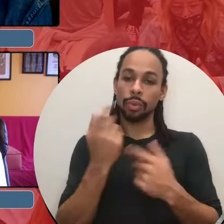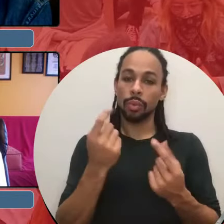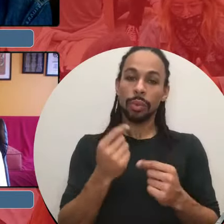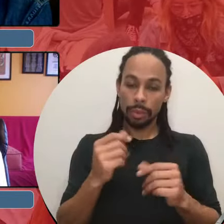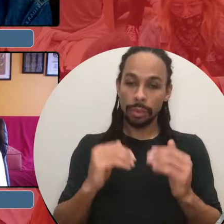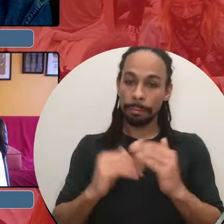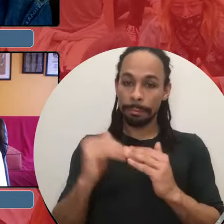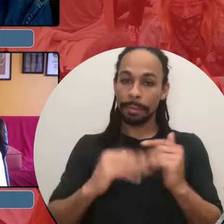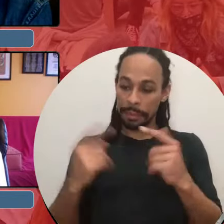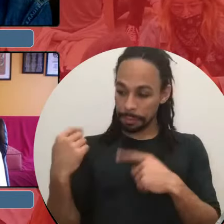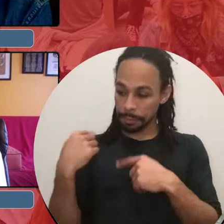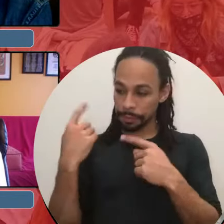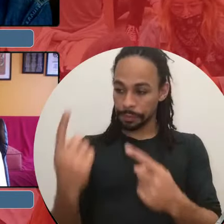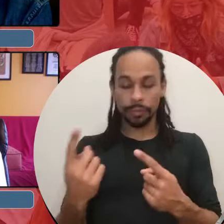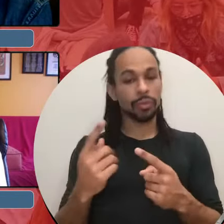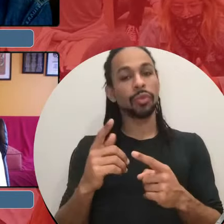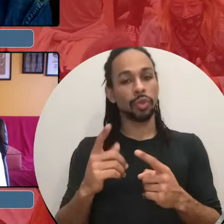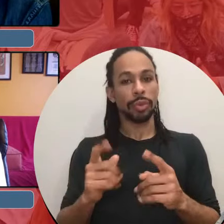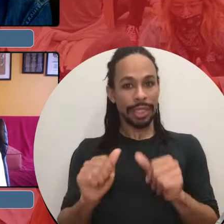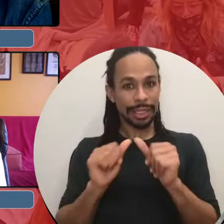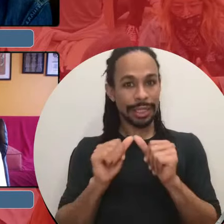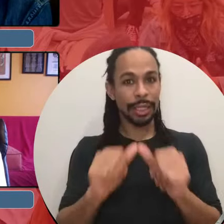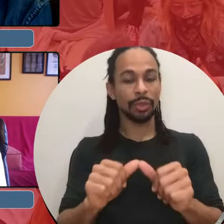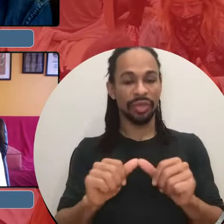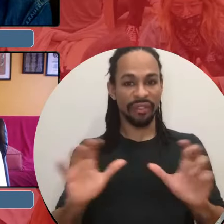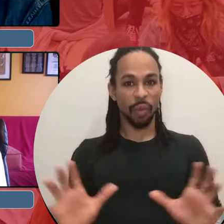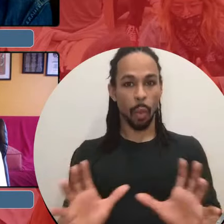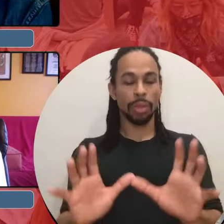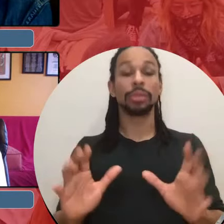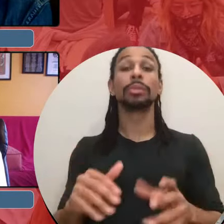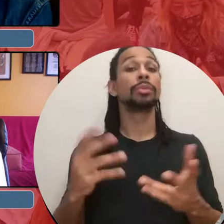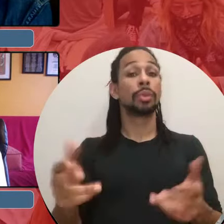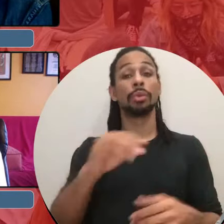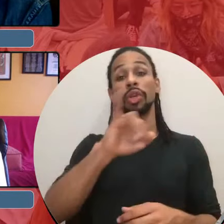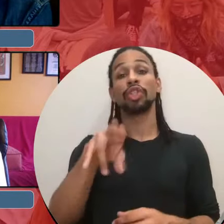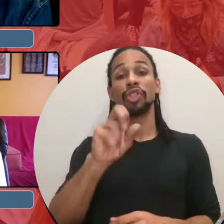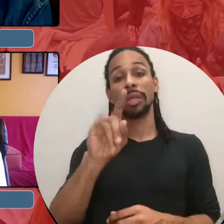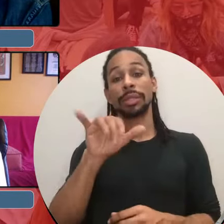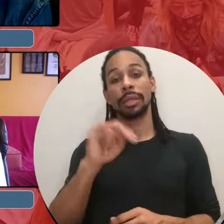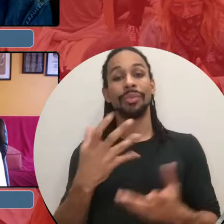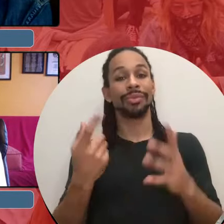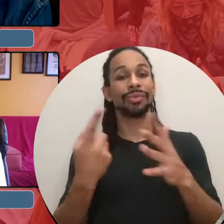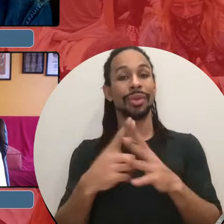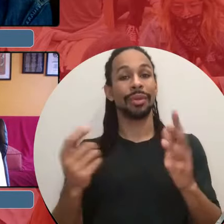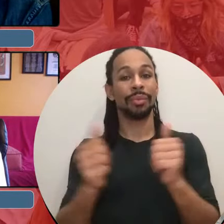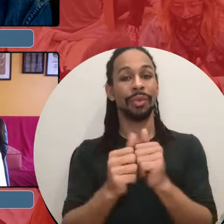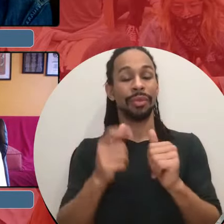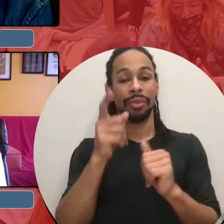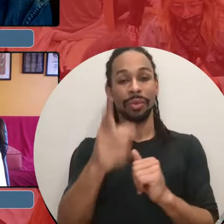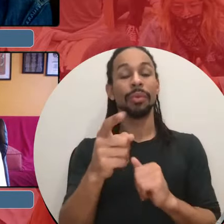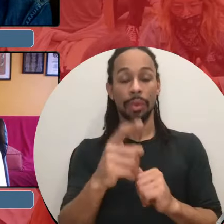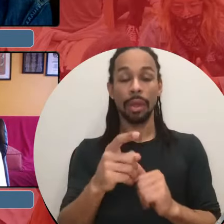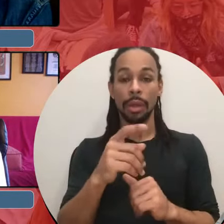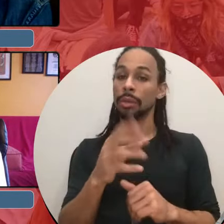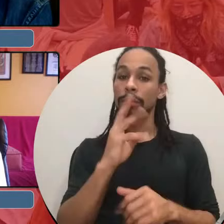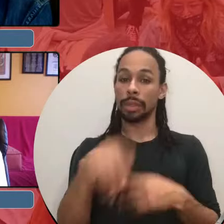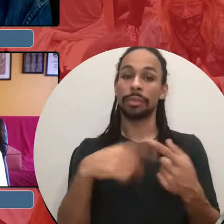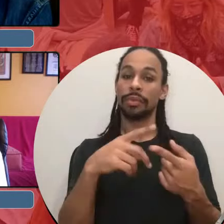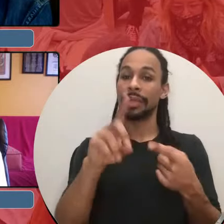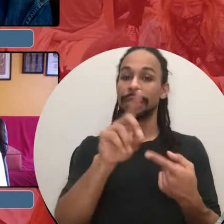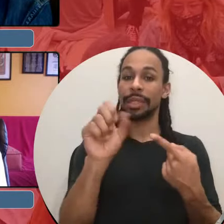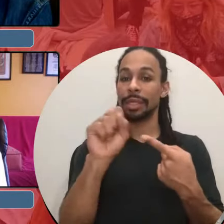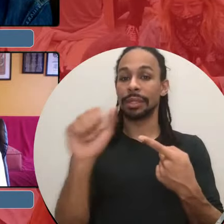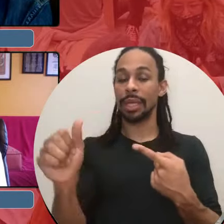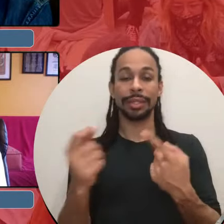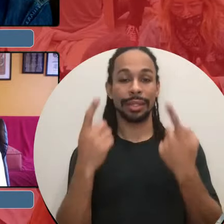enduring gains? Justin, I'd like to start with you to really also dig into the DSA's success of winning races and legislation